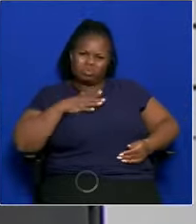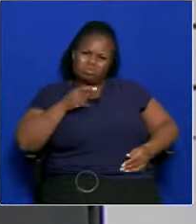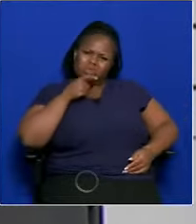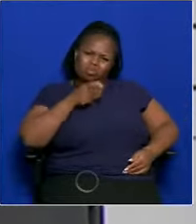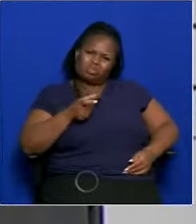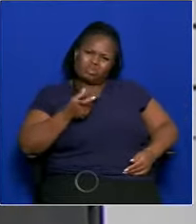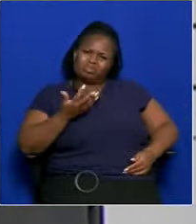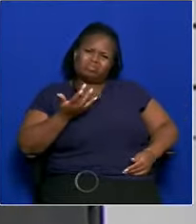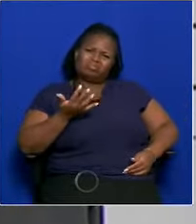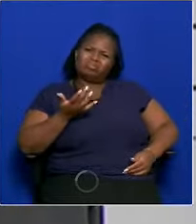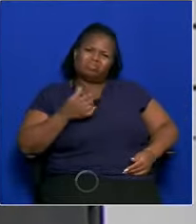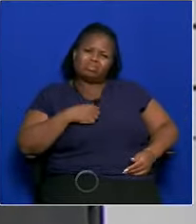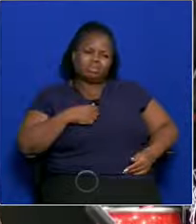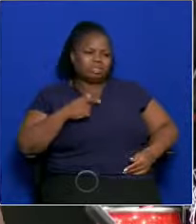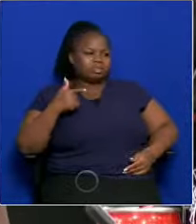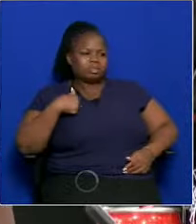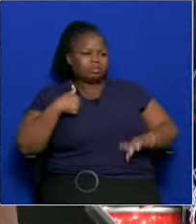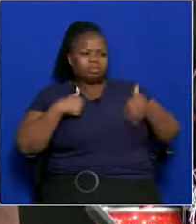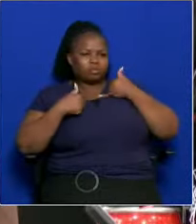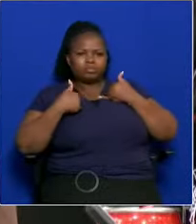was never phoned.